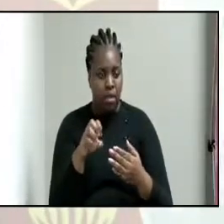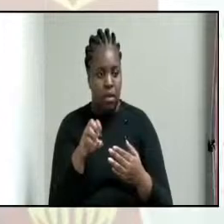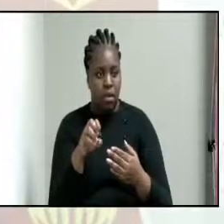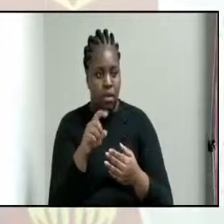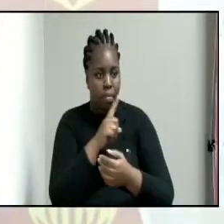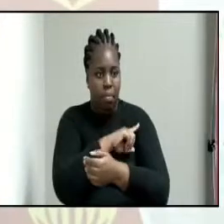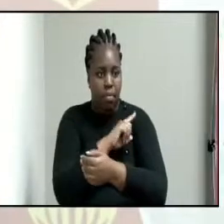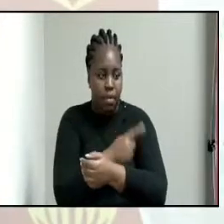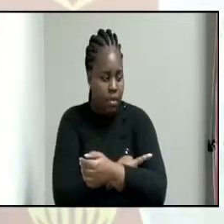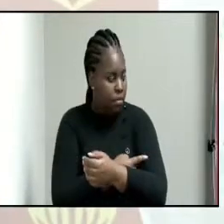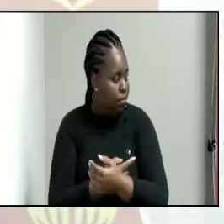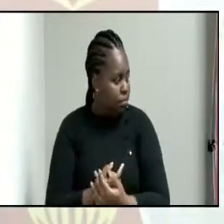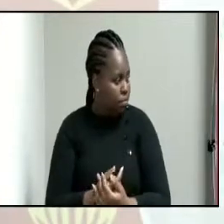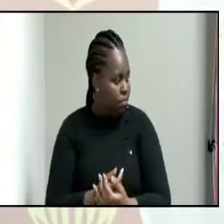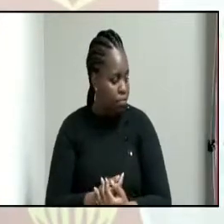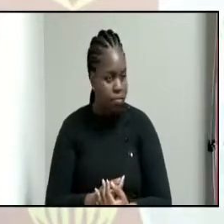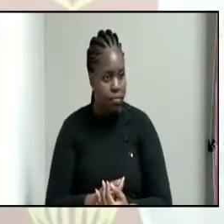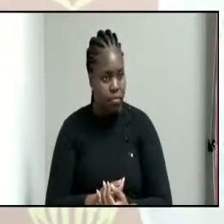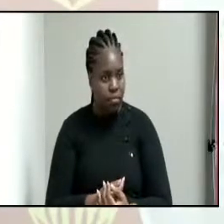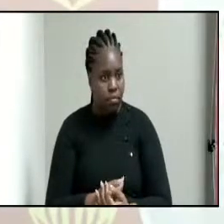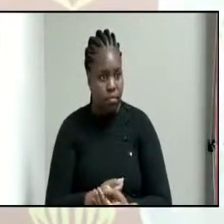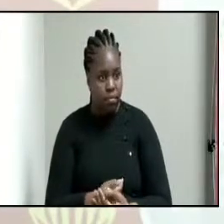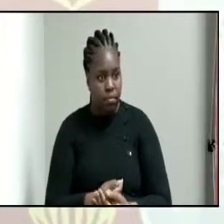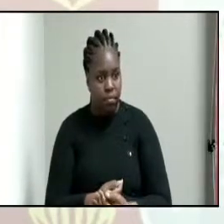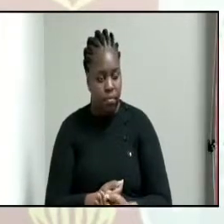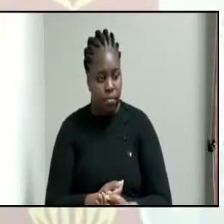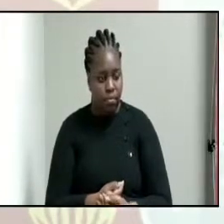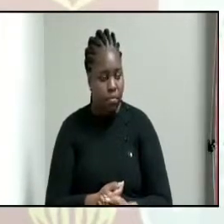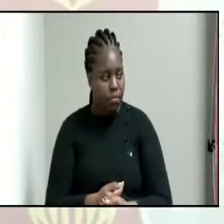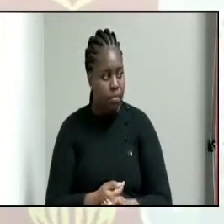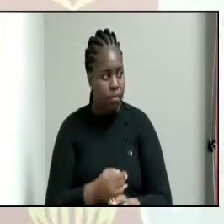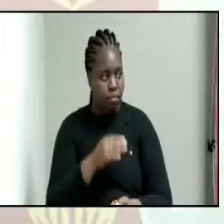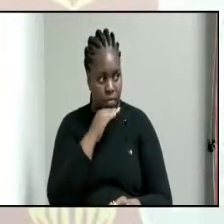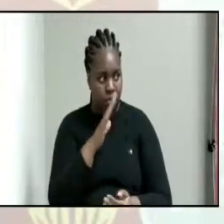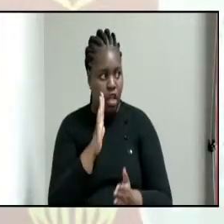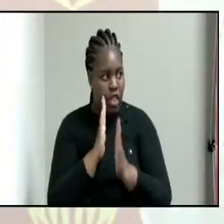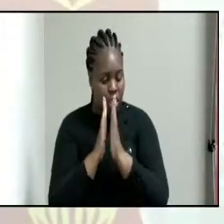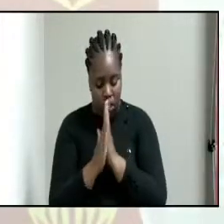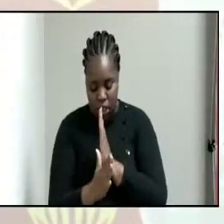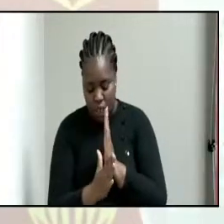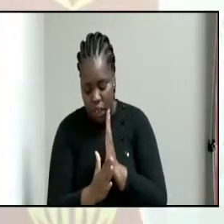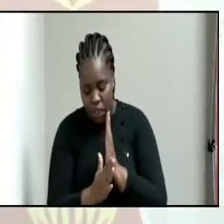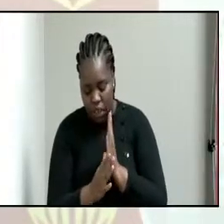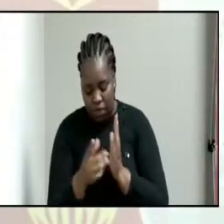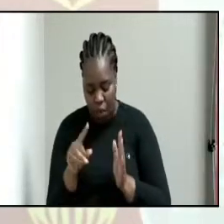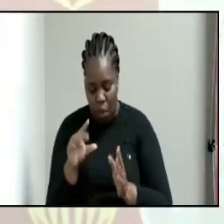measures, and we don't go straight to the biting